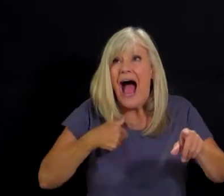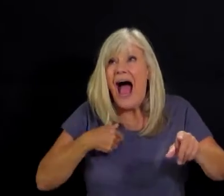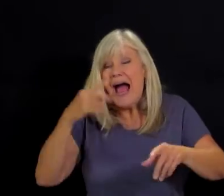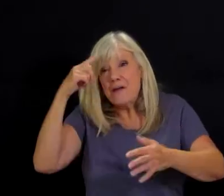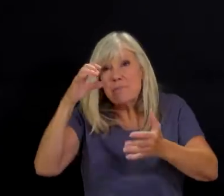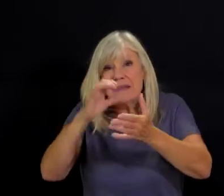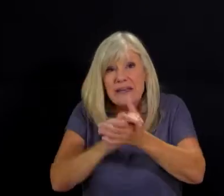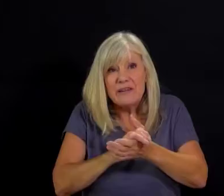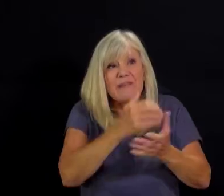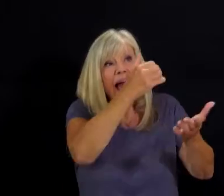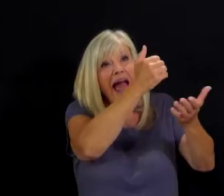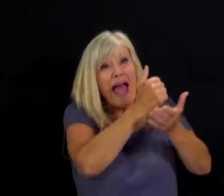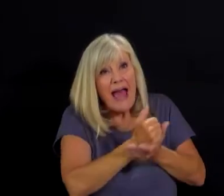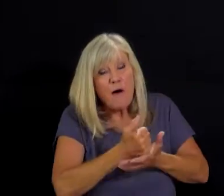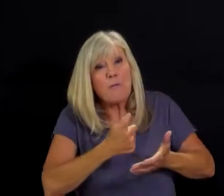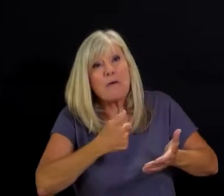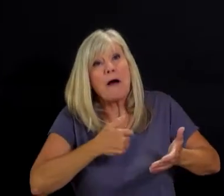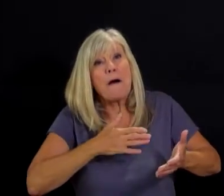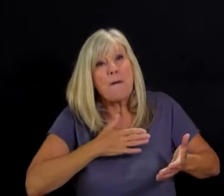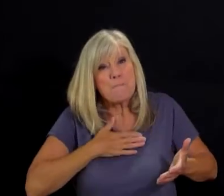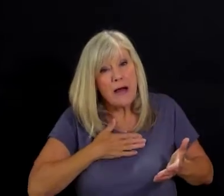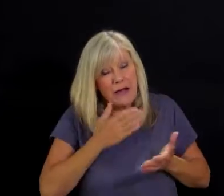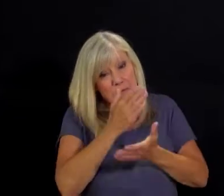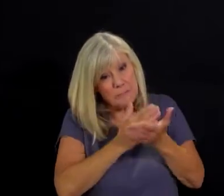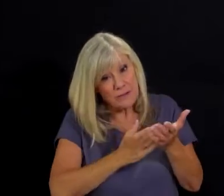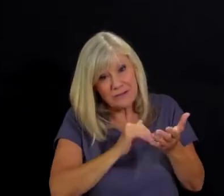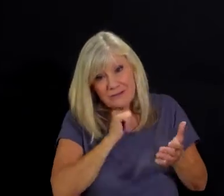help my unbelief."